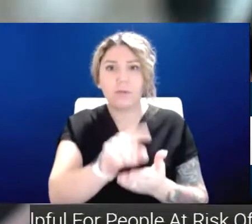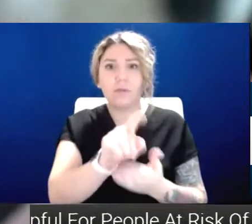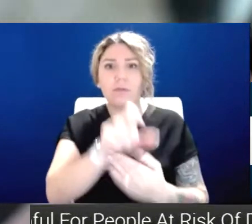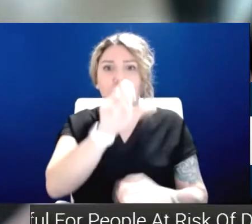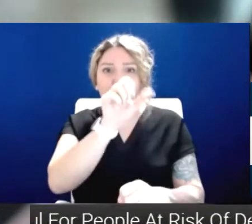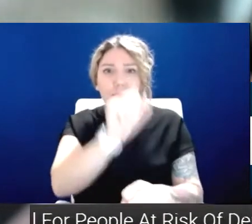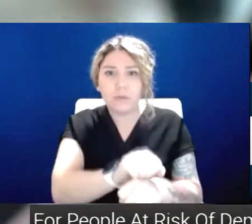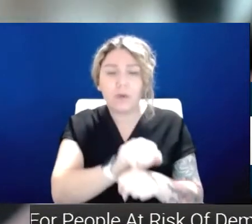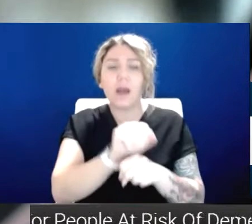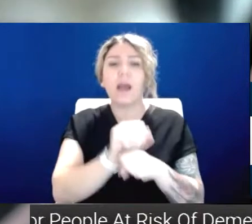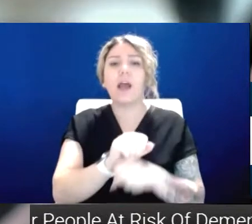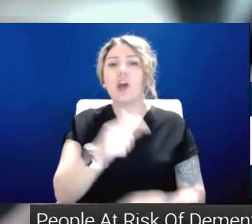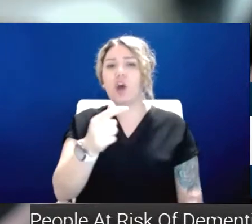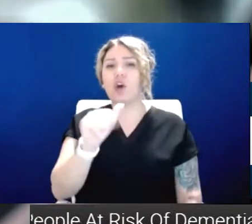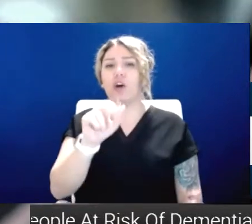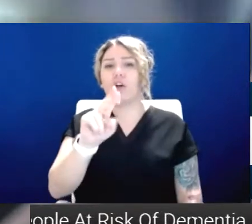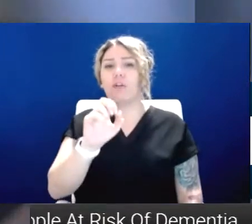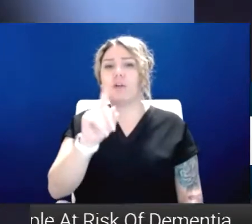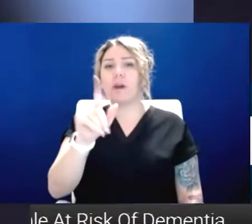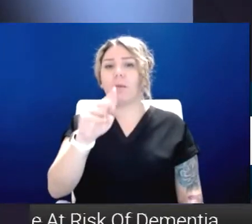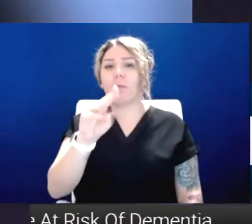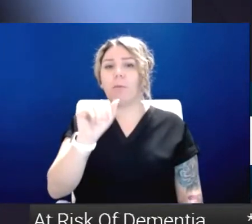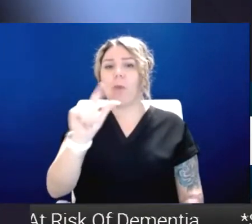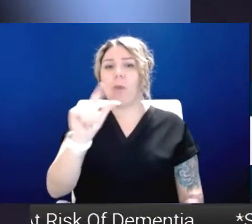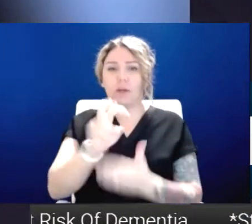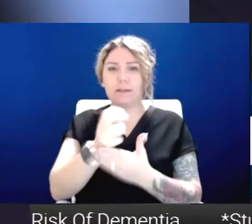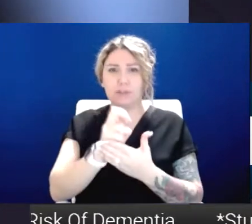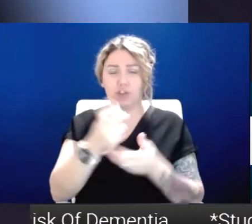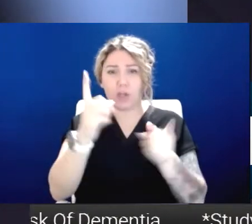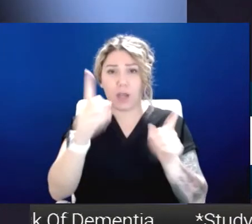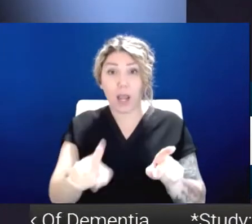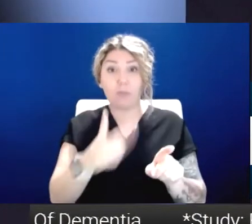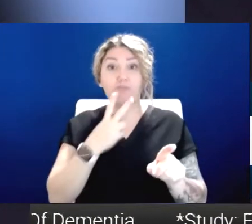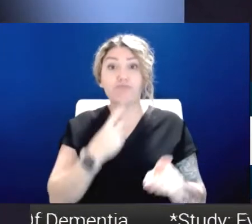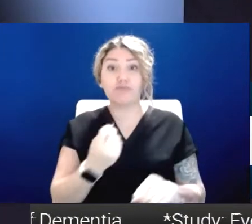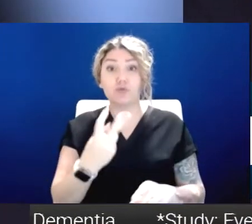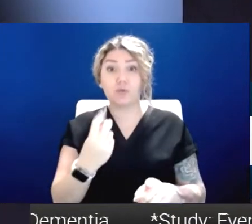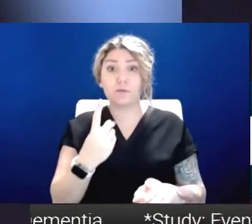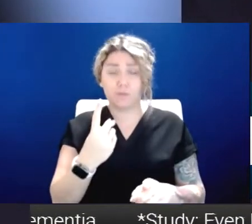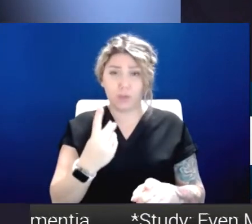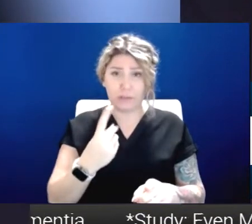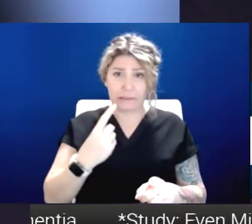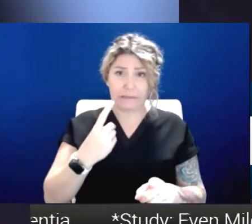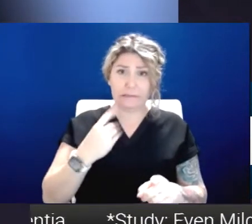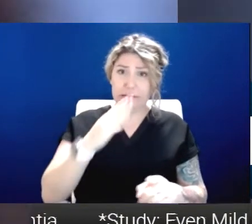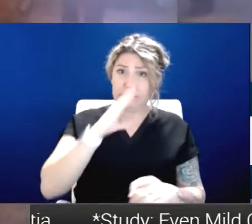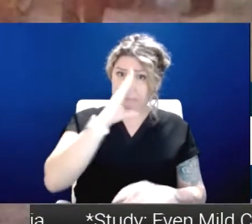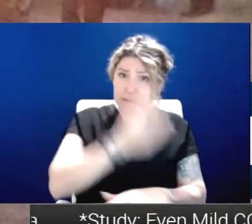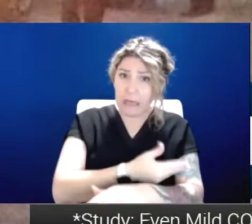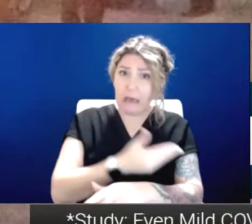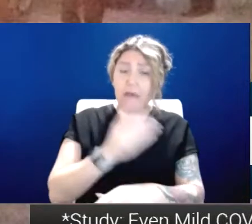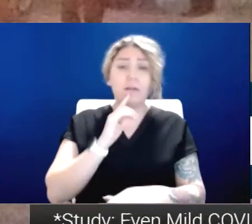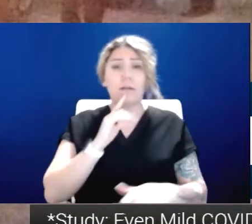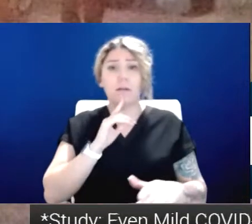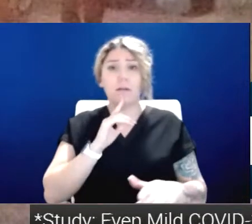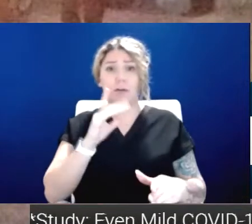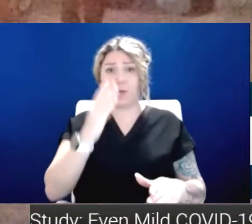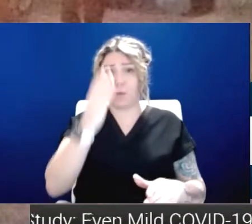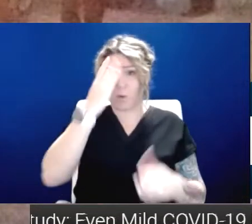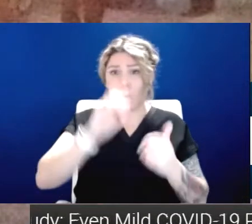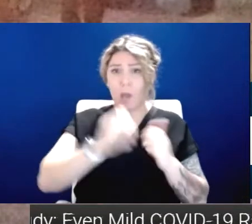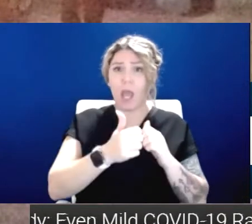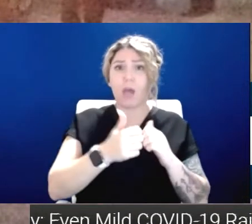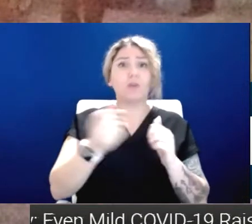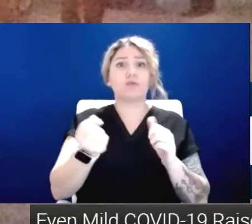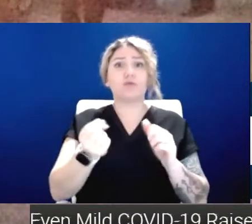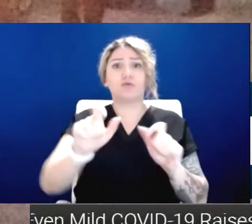seizure. It happened again when she was driving her 12-year-old son, who somehow had enough composure to turn off the car and slowly steer them into a ditch